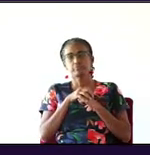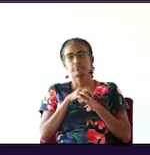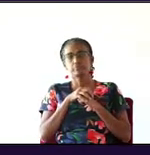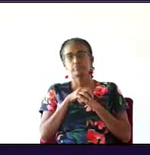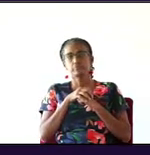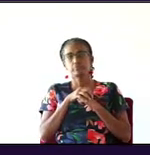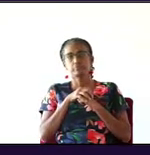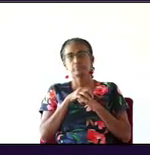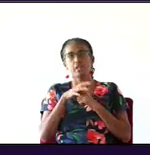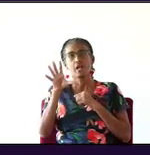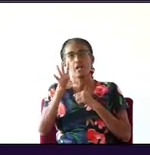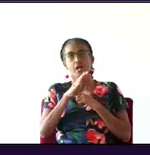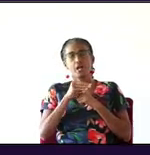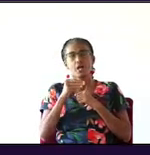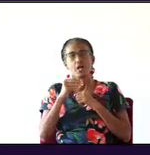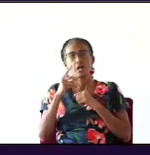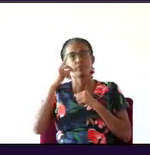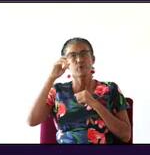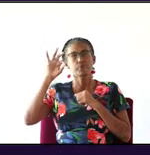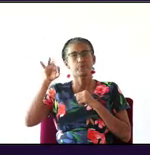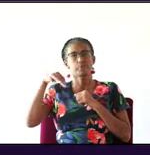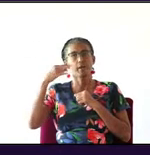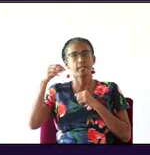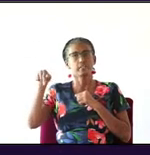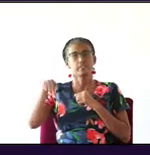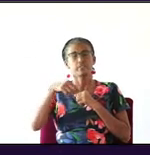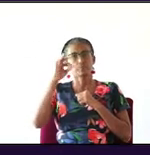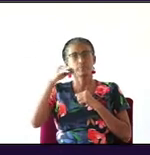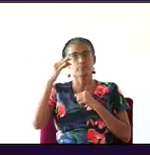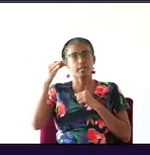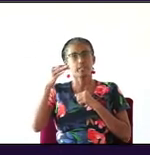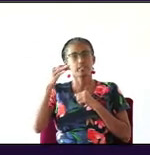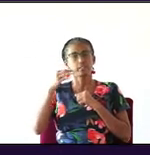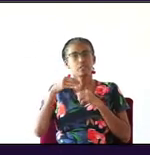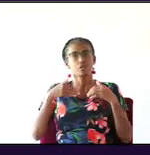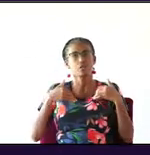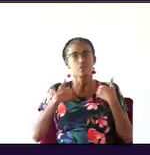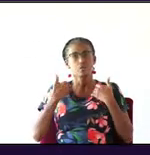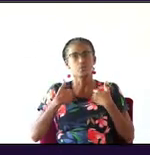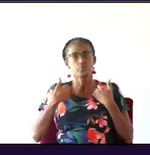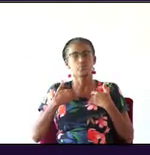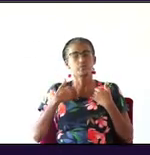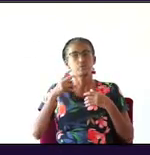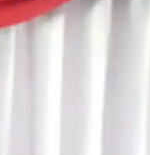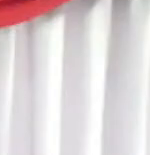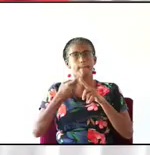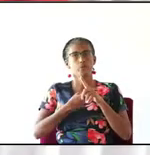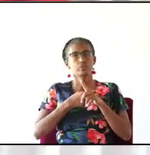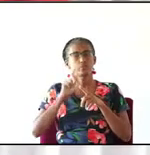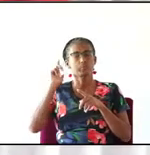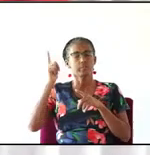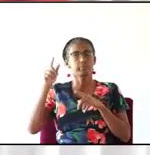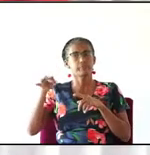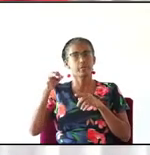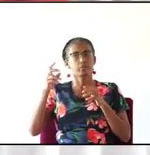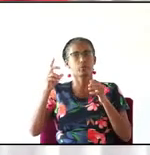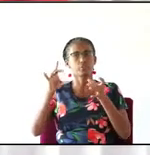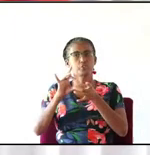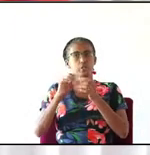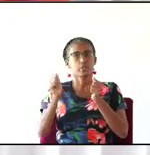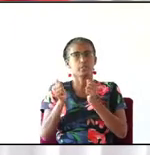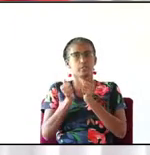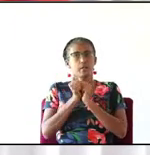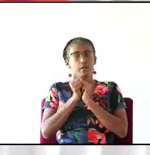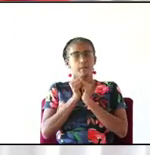joining Portmore Gospel Assembly for their Youth Month, and the link will